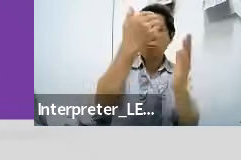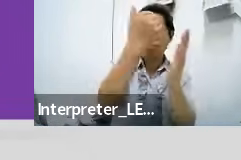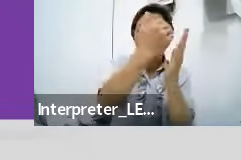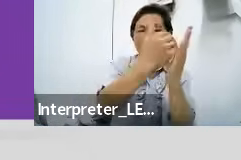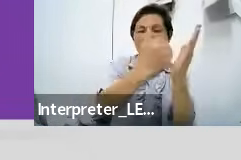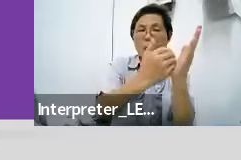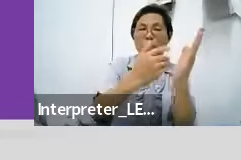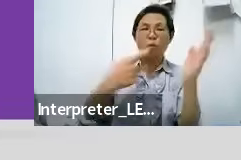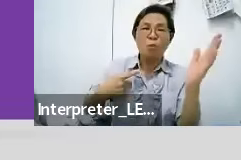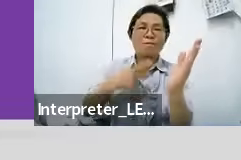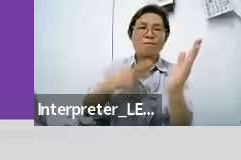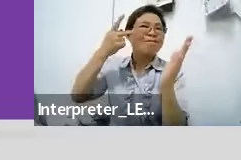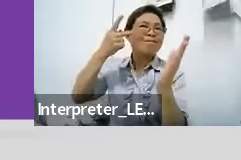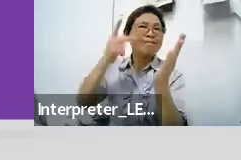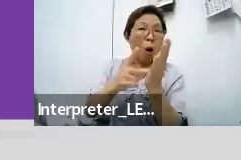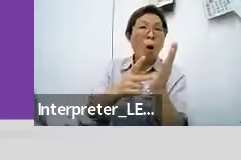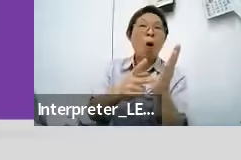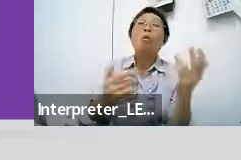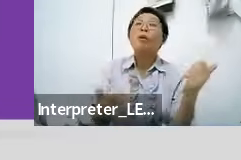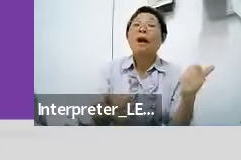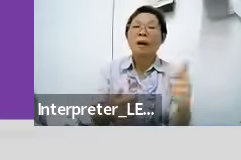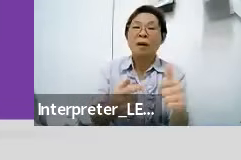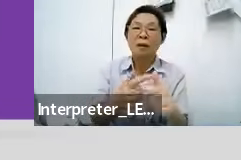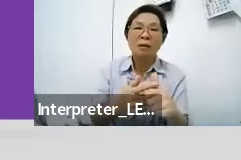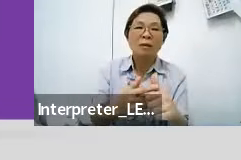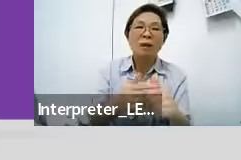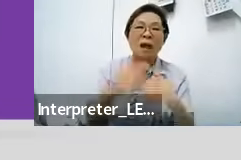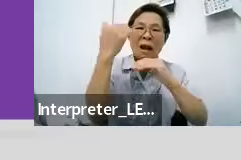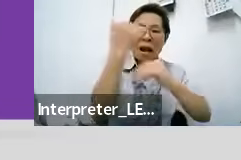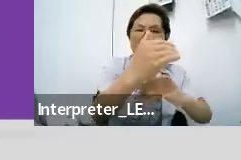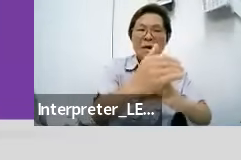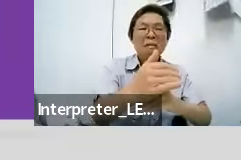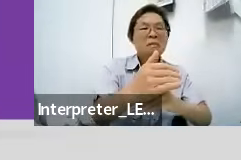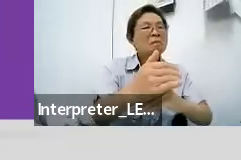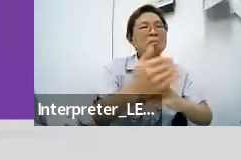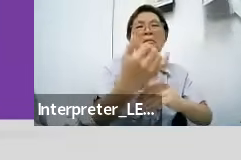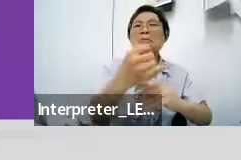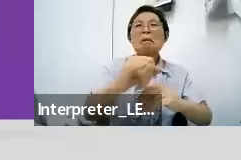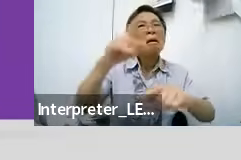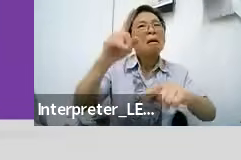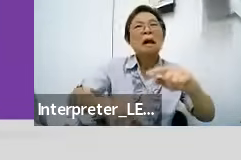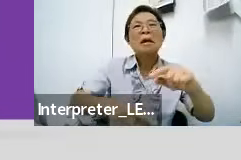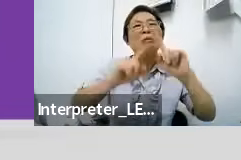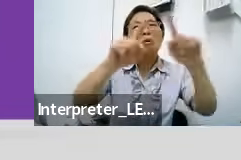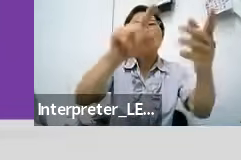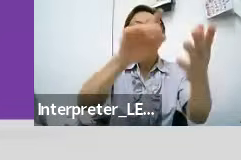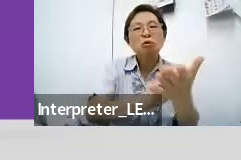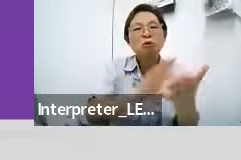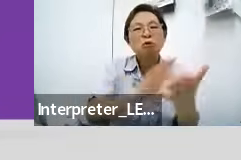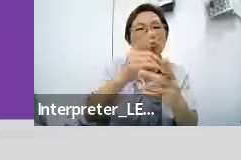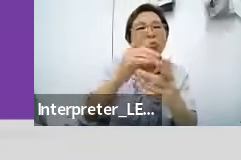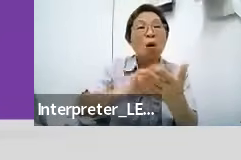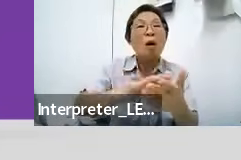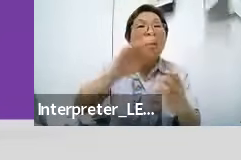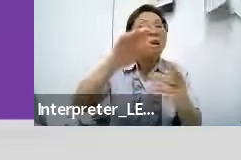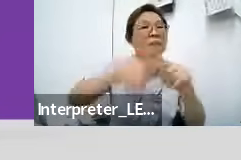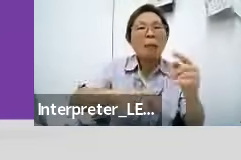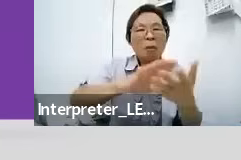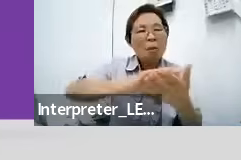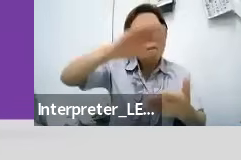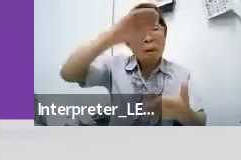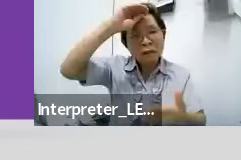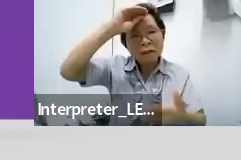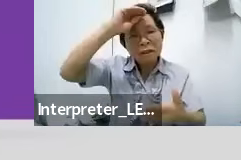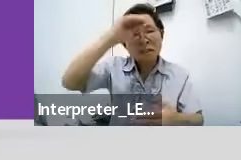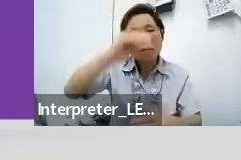identify. So which are limited access to inclusive education, inadequate training for educators,